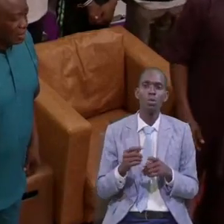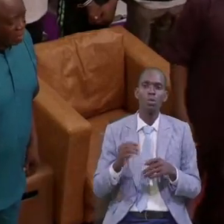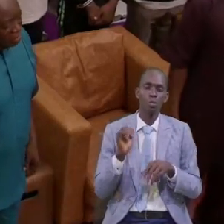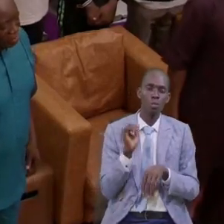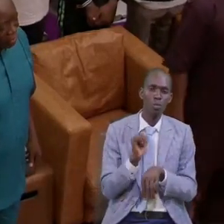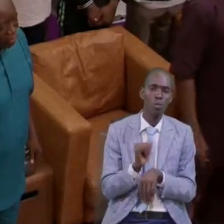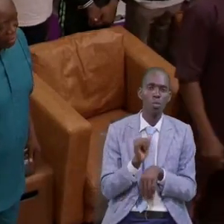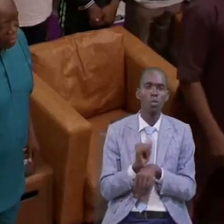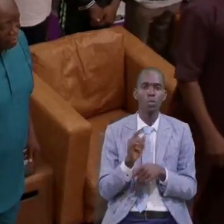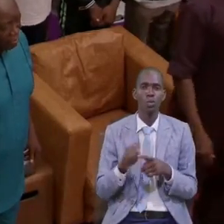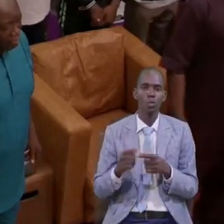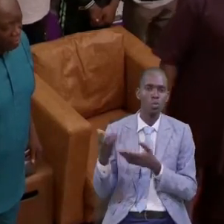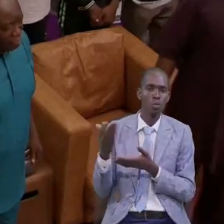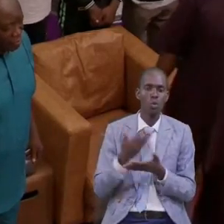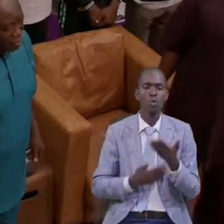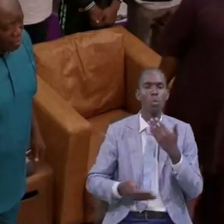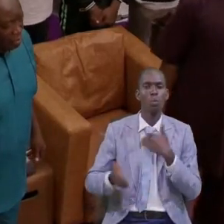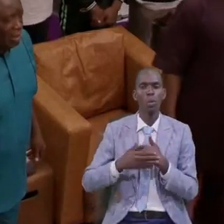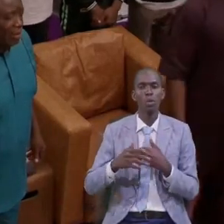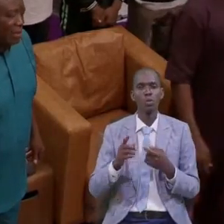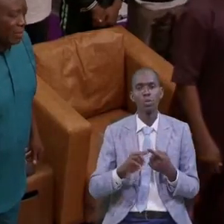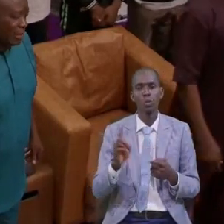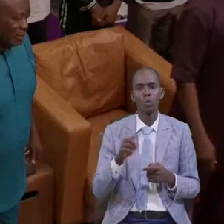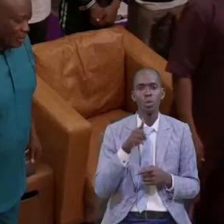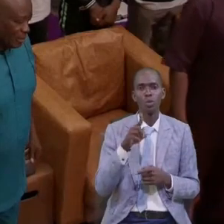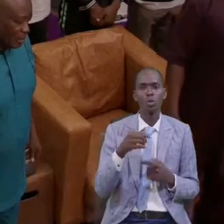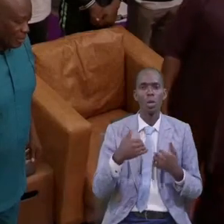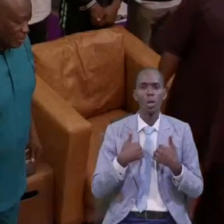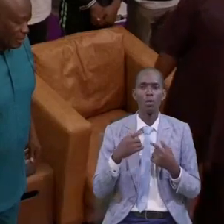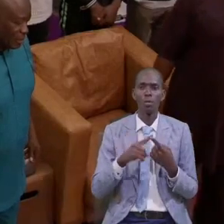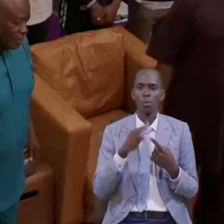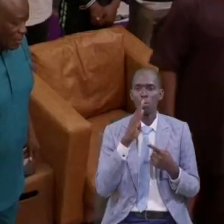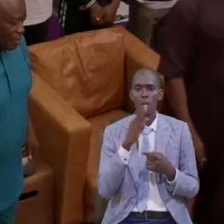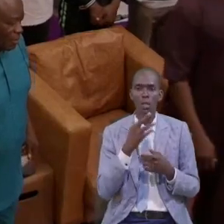back where you ought to be, restored,